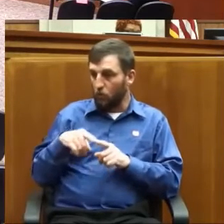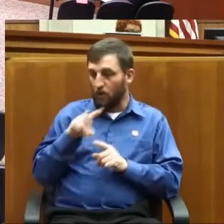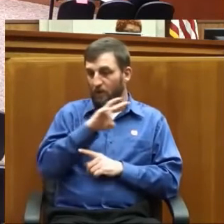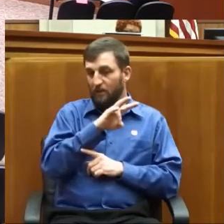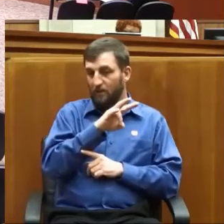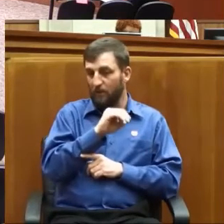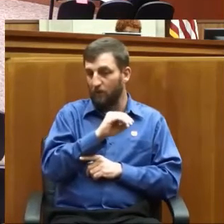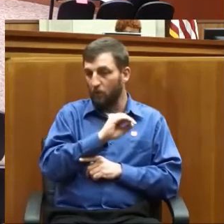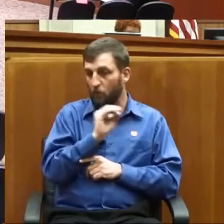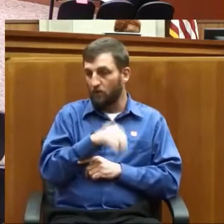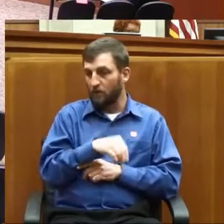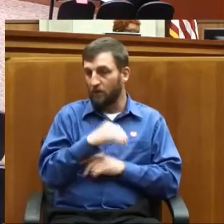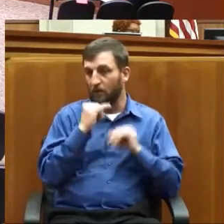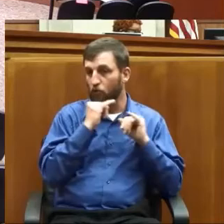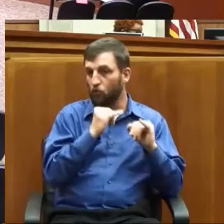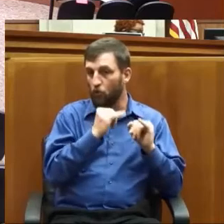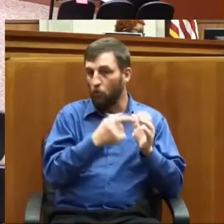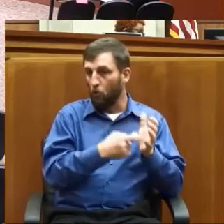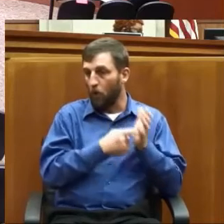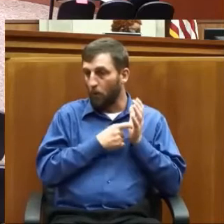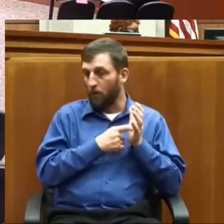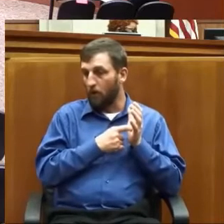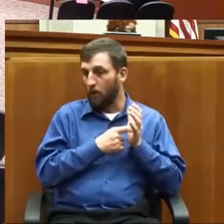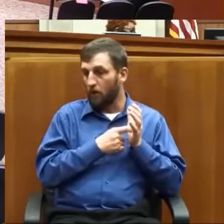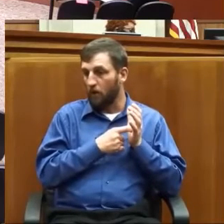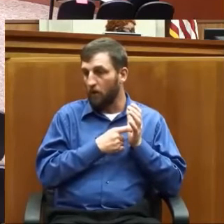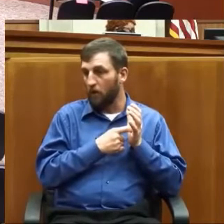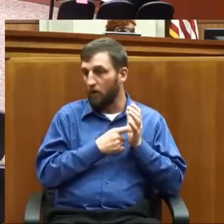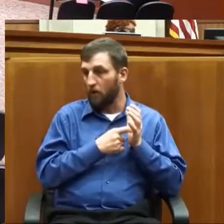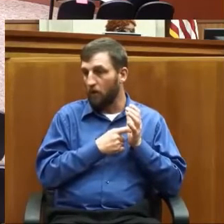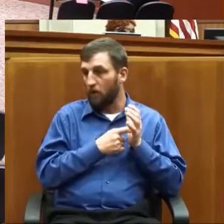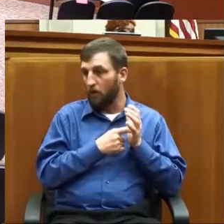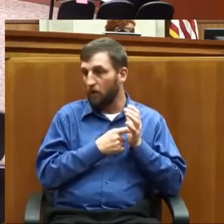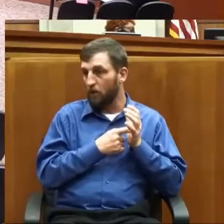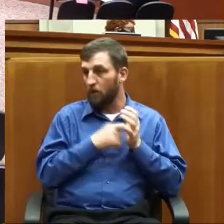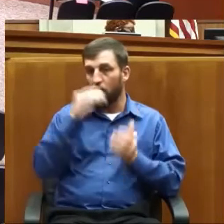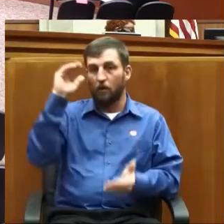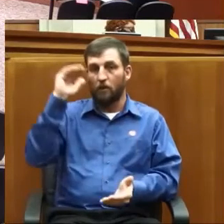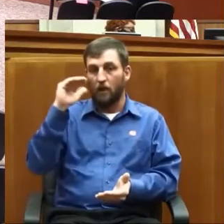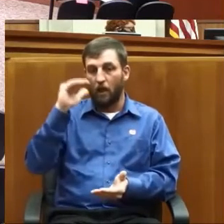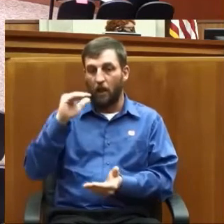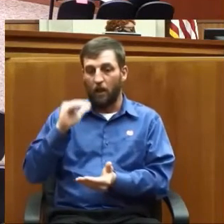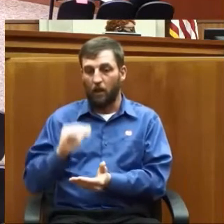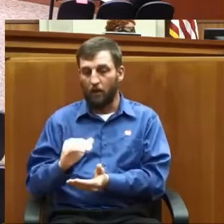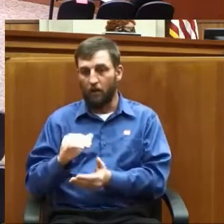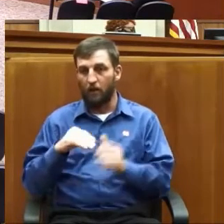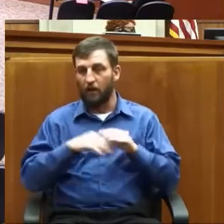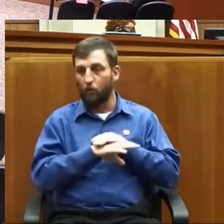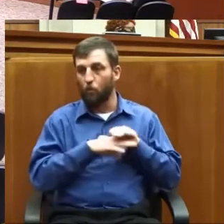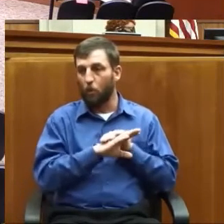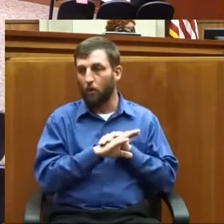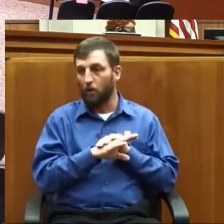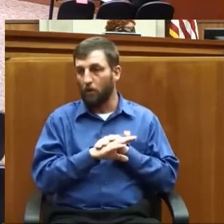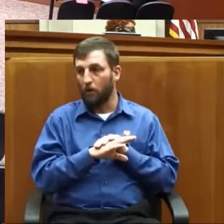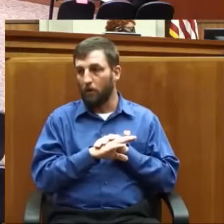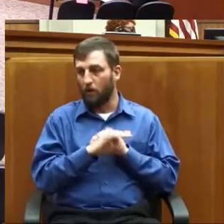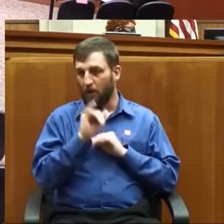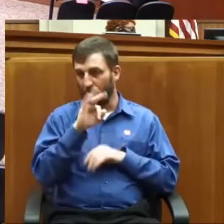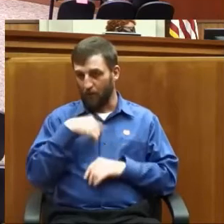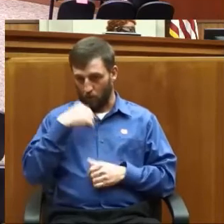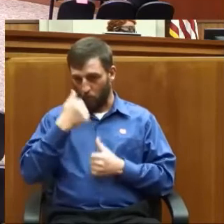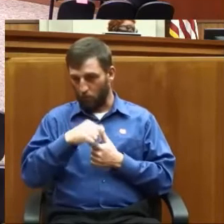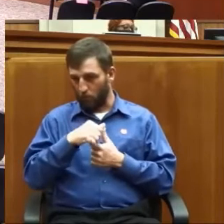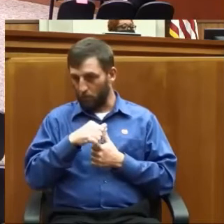the 70% instructional requirement that there is declining in enrollment, and that is, if I recall